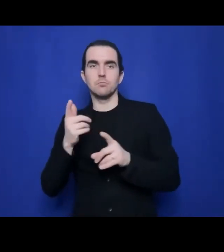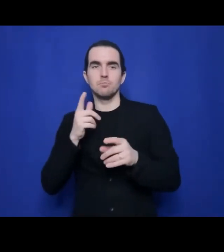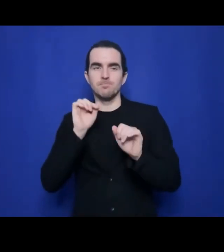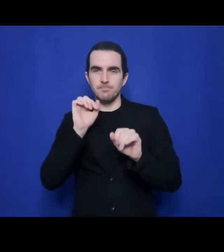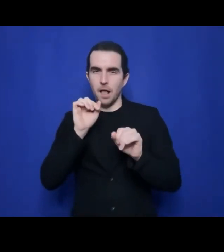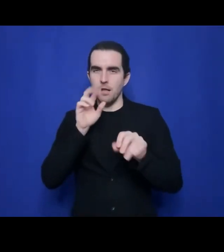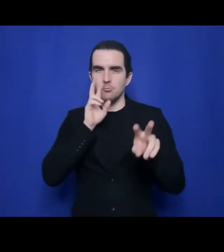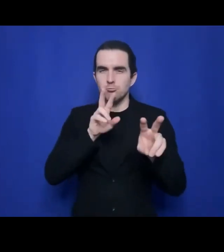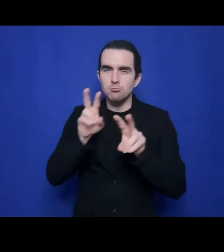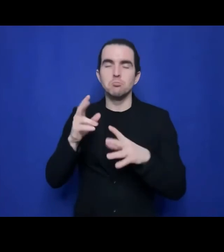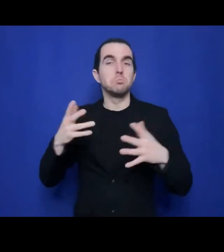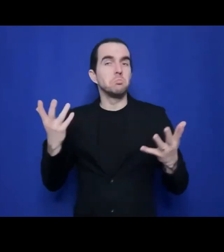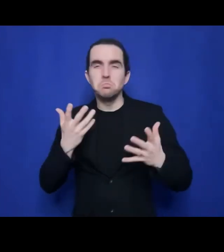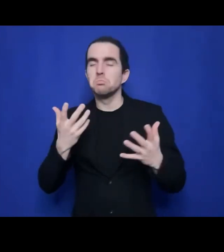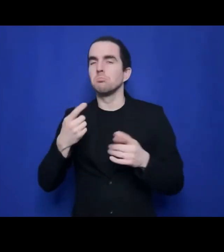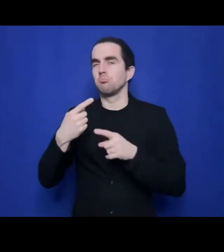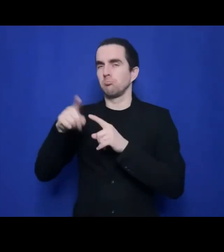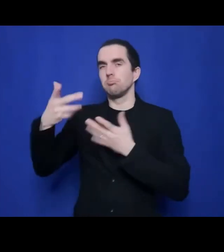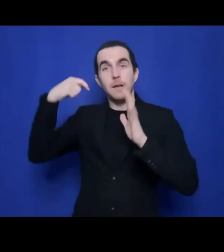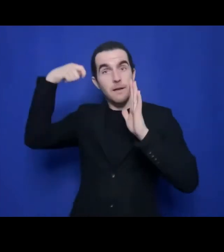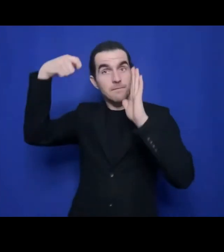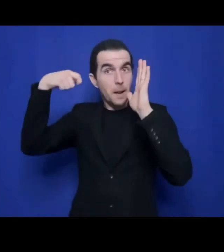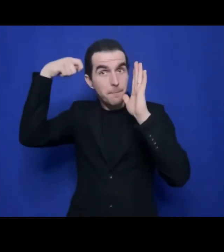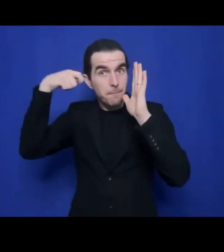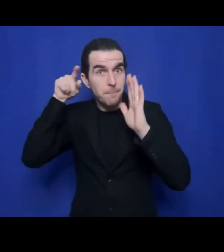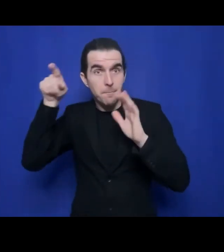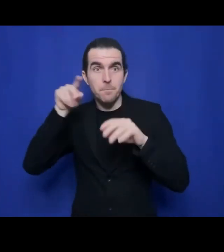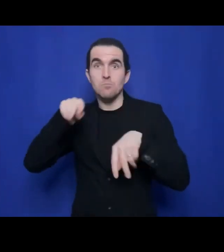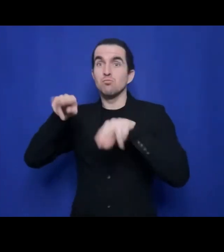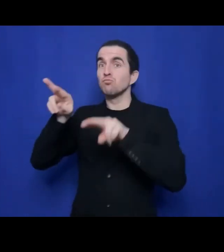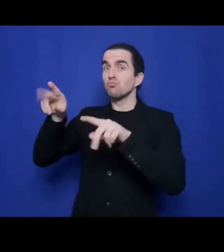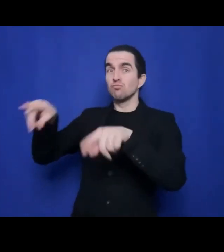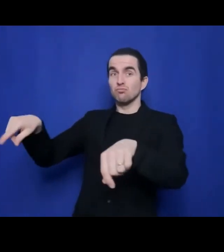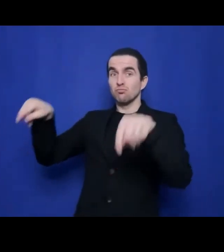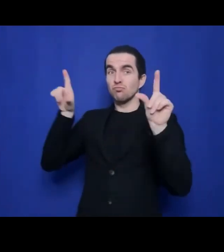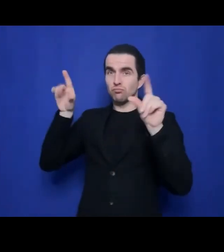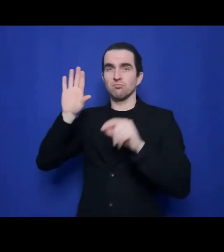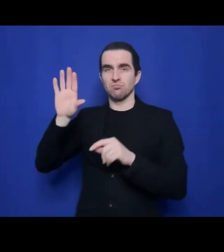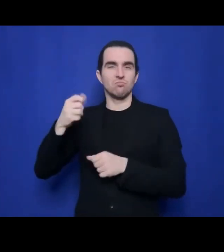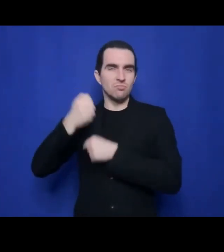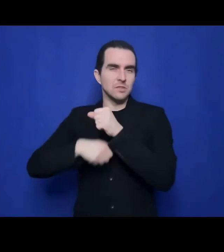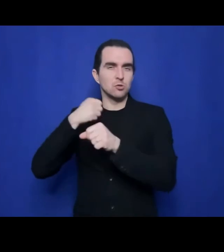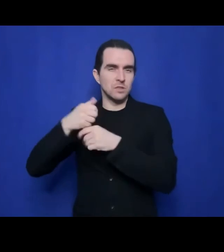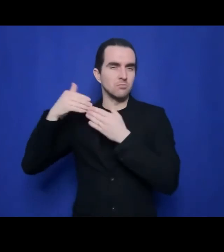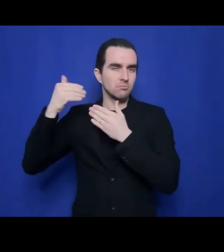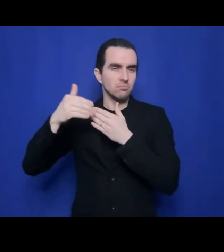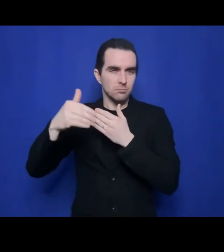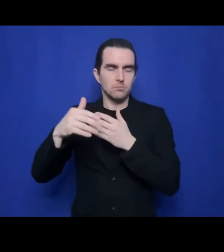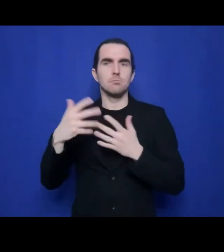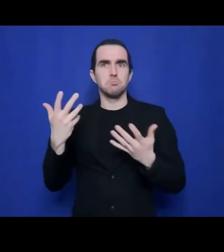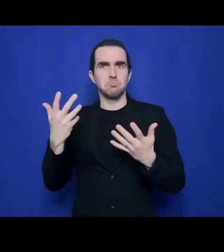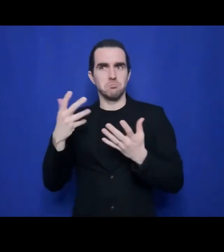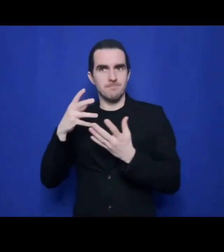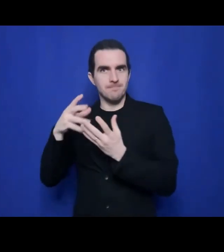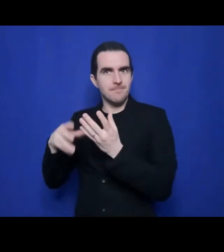plus for people with visual disability, particularly those who don't